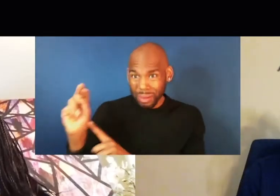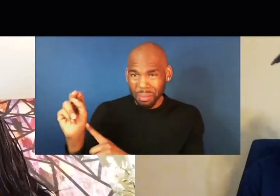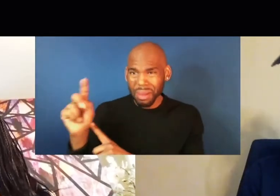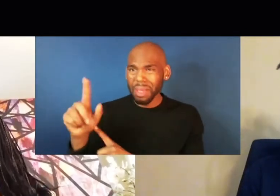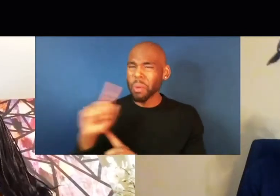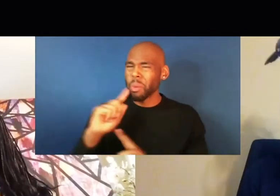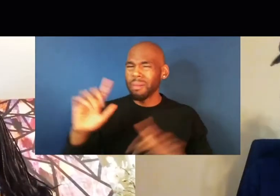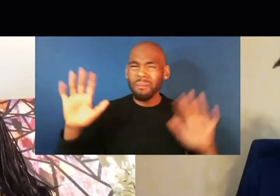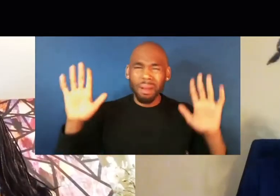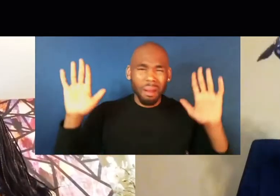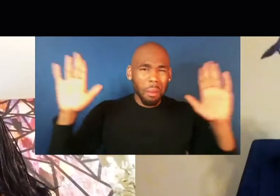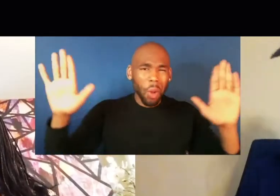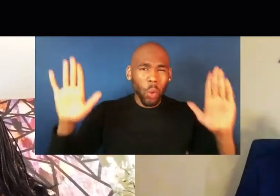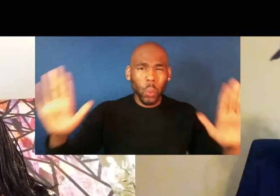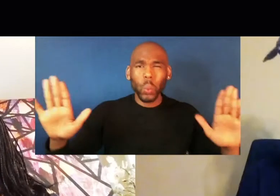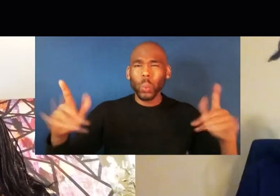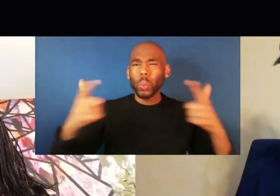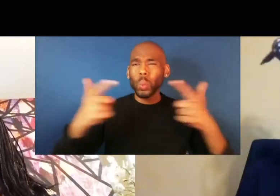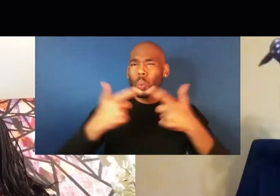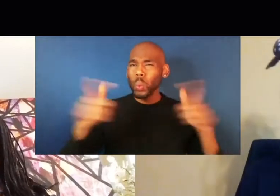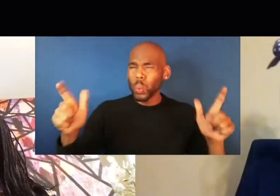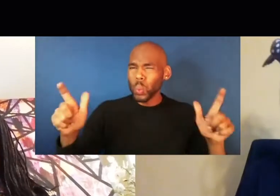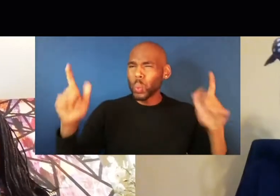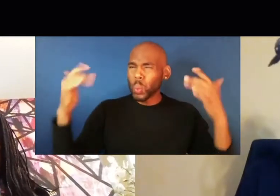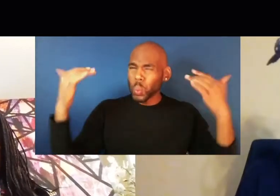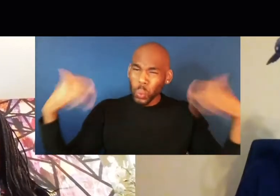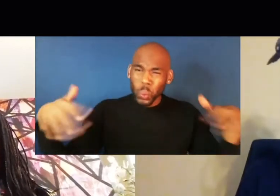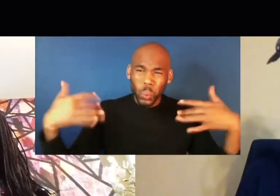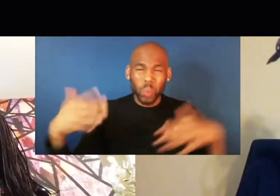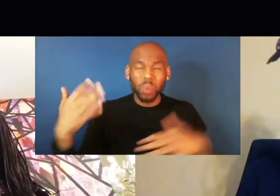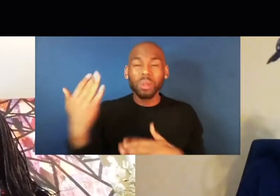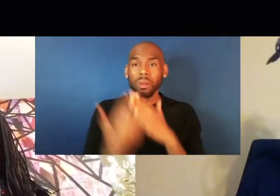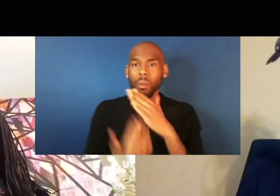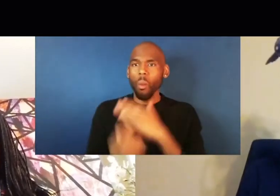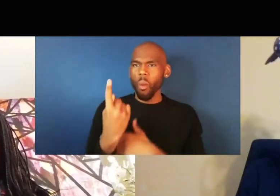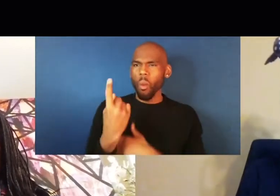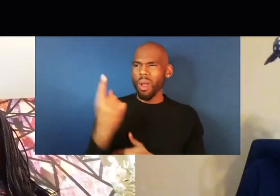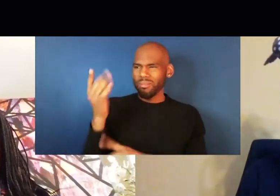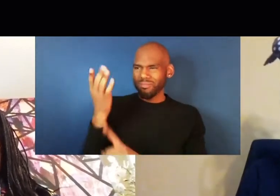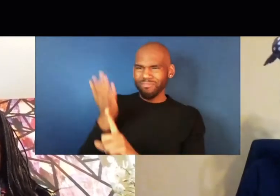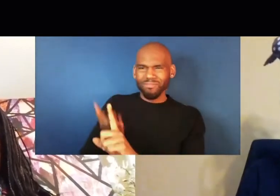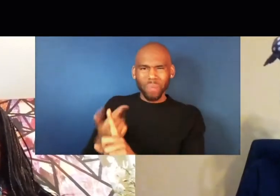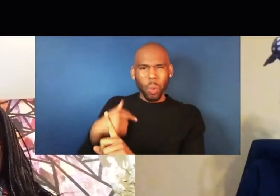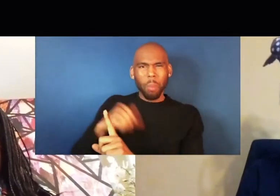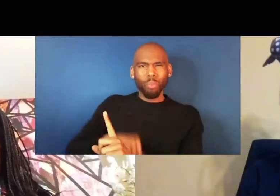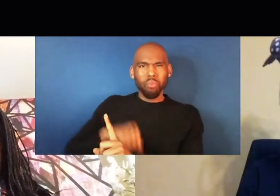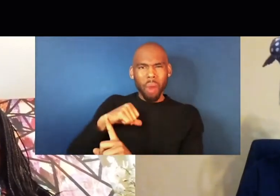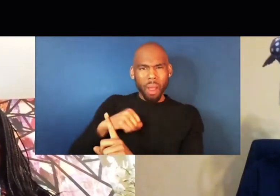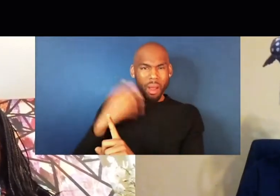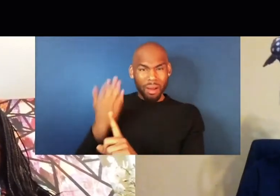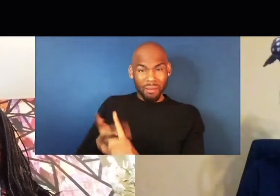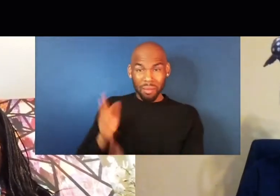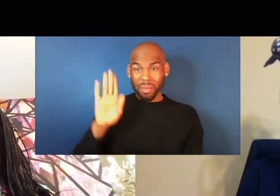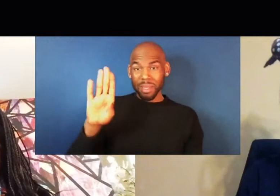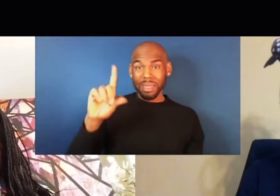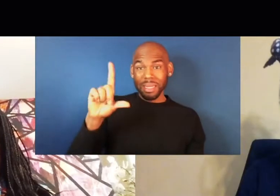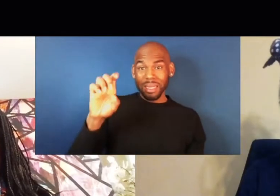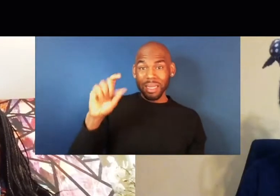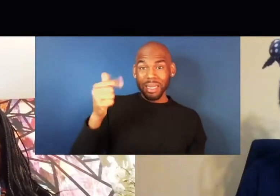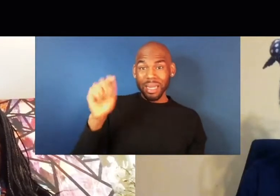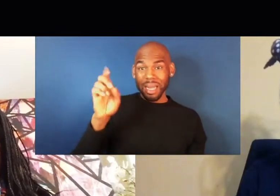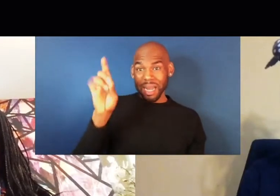phenomenal, huge, just someone that we can be so proud that his legacy is one that